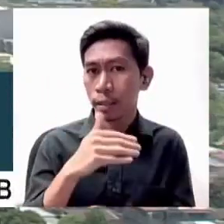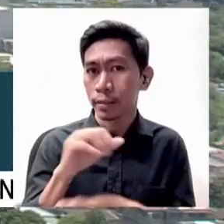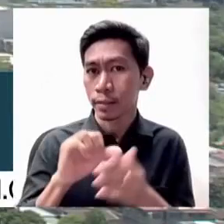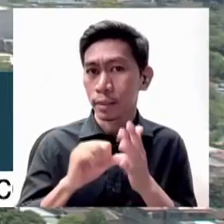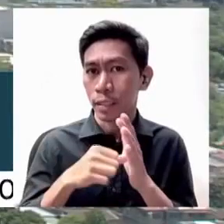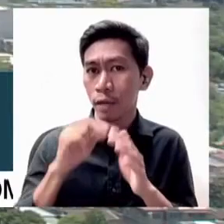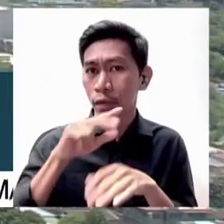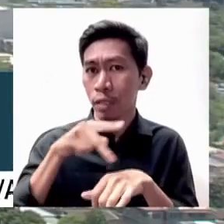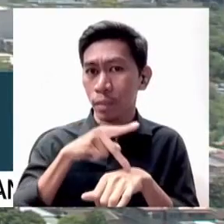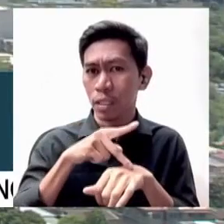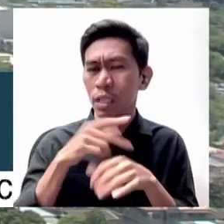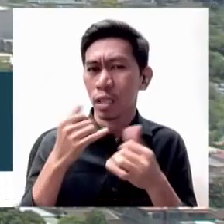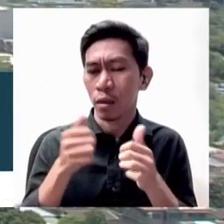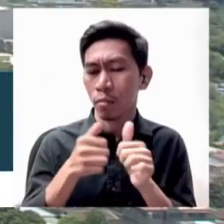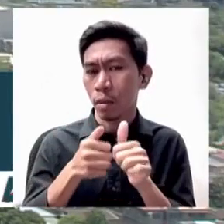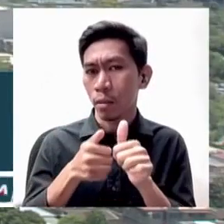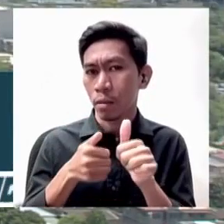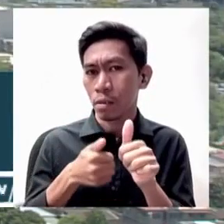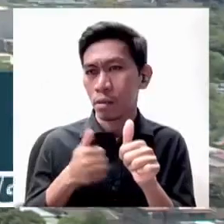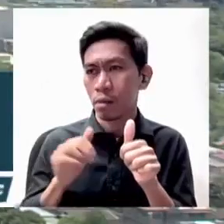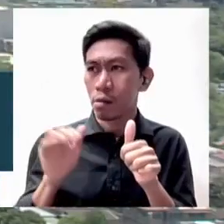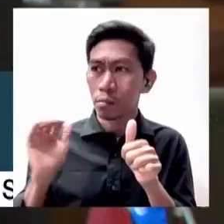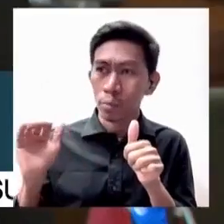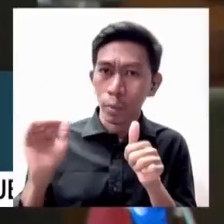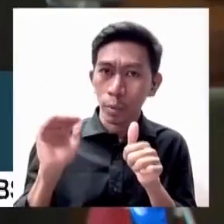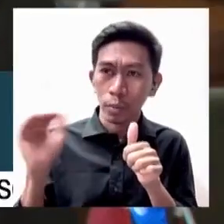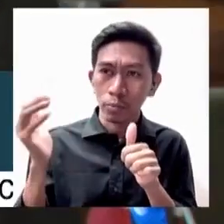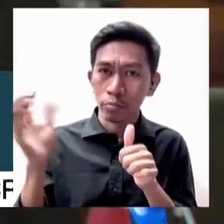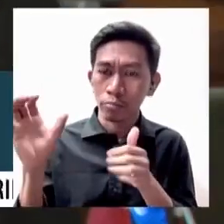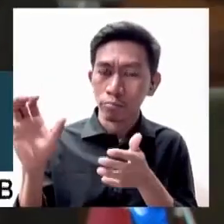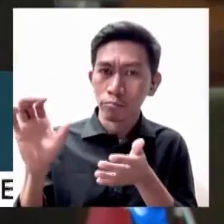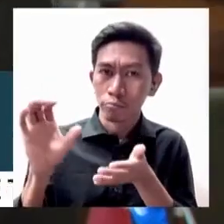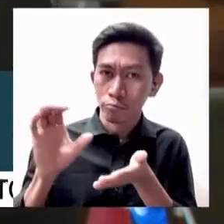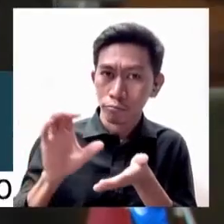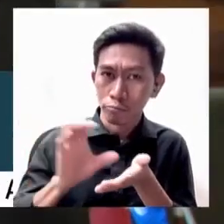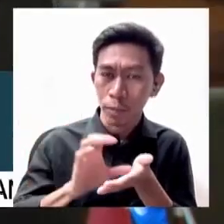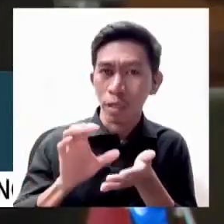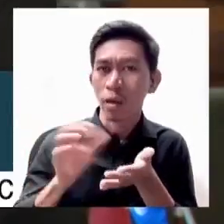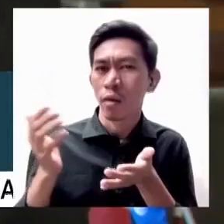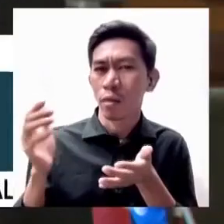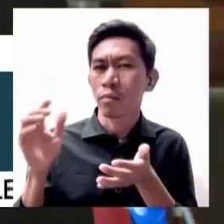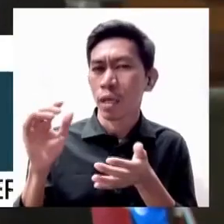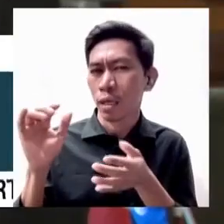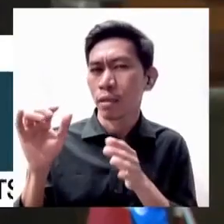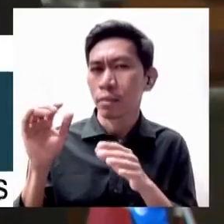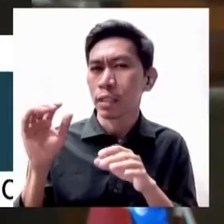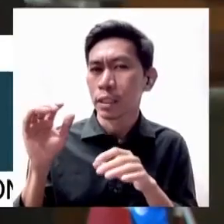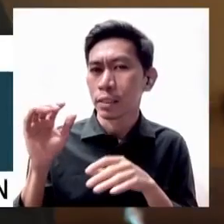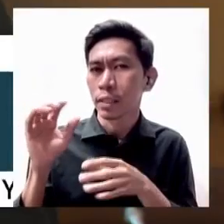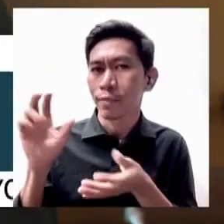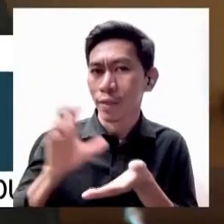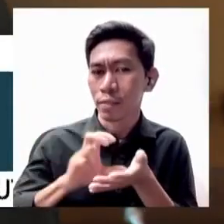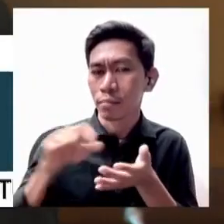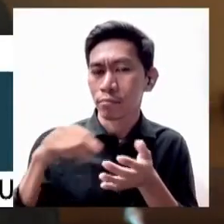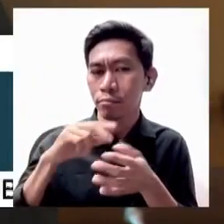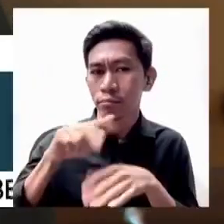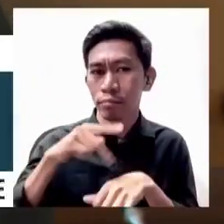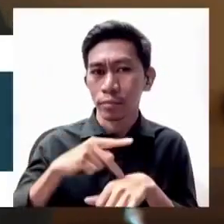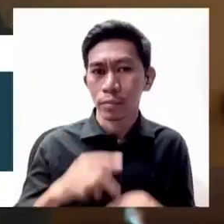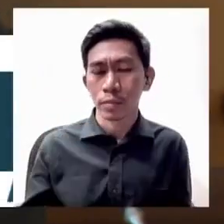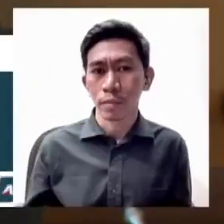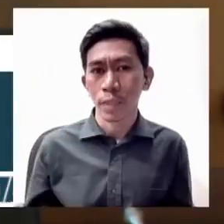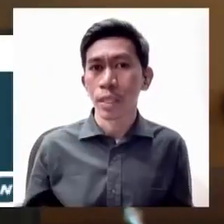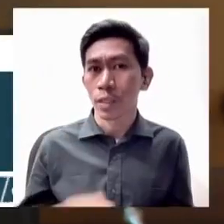still lagging in terms of attracting investments. The government has aspirational growth targets. What we